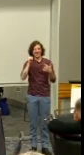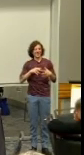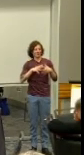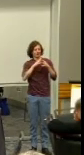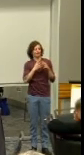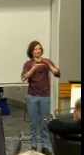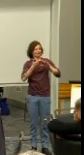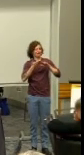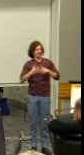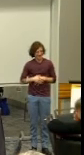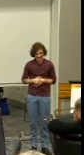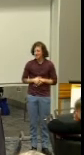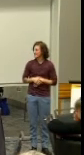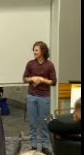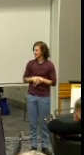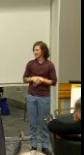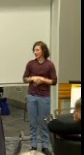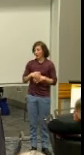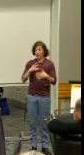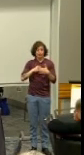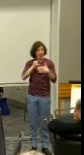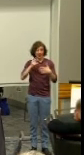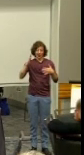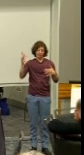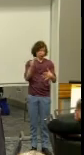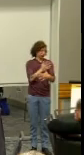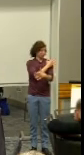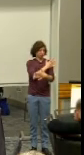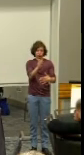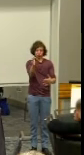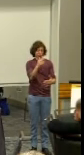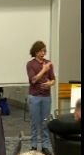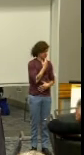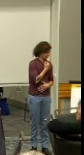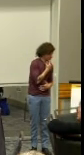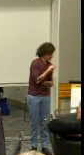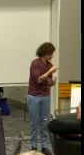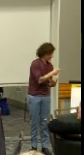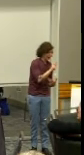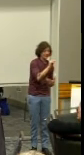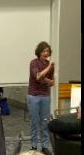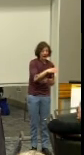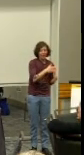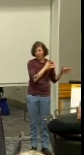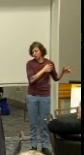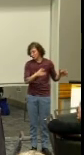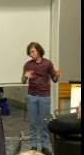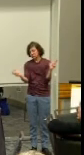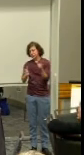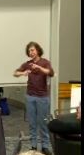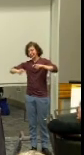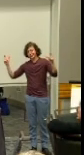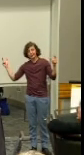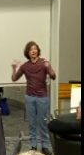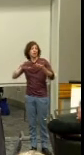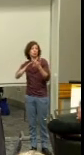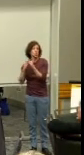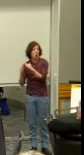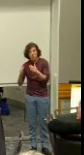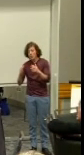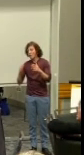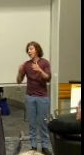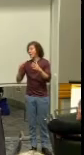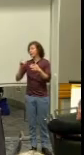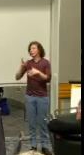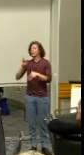running. We do a wide range of projects, anything from small commercial TIs all the way to dense urban infill projects. The